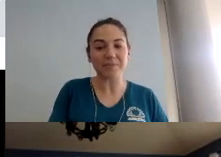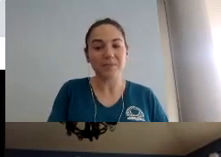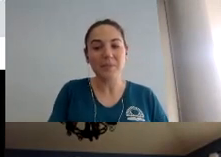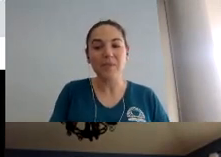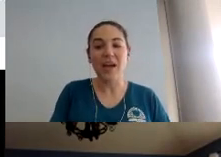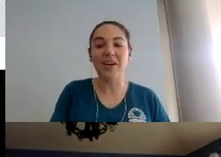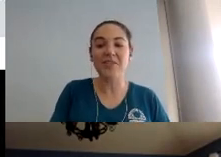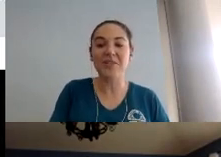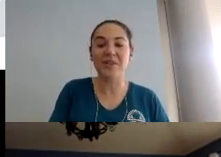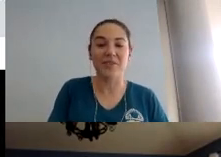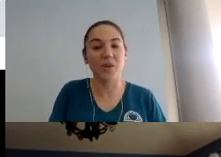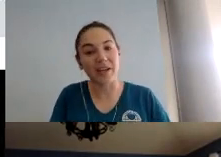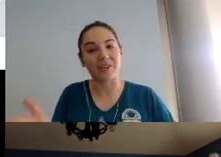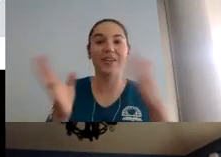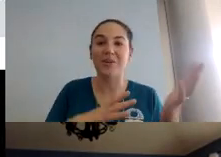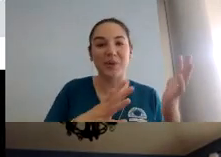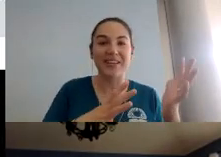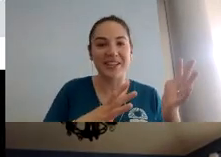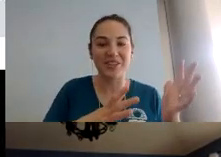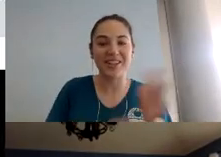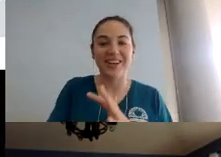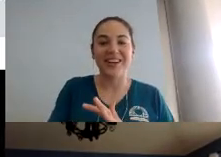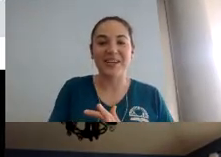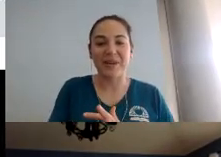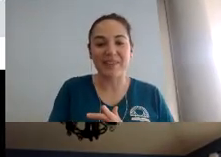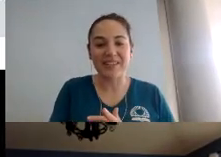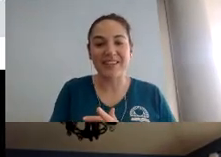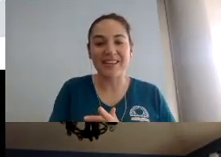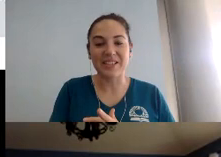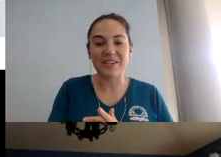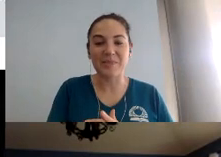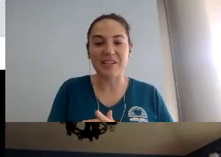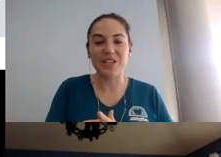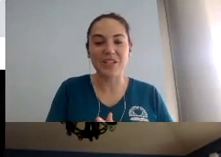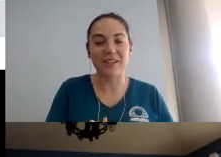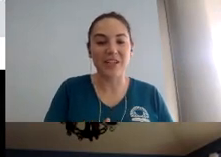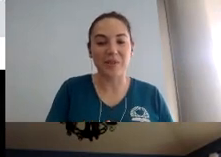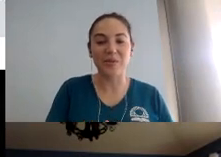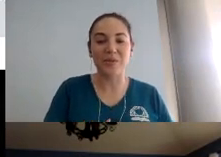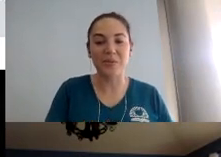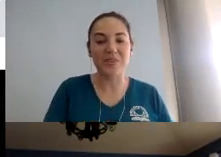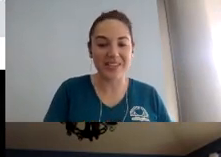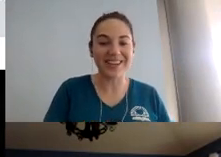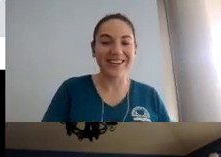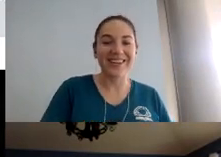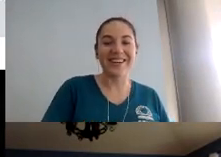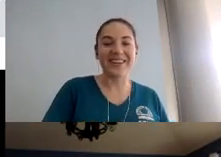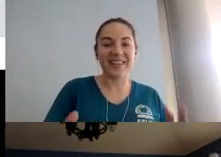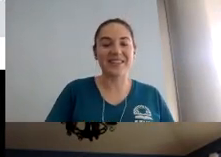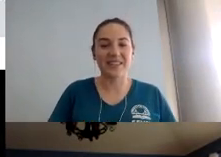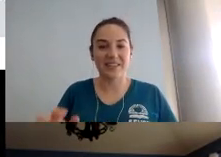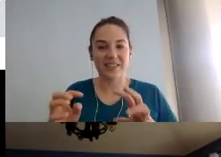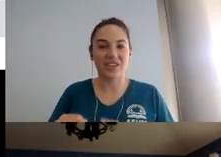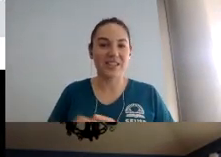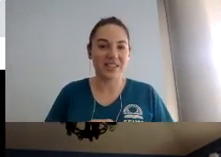out. I also, if you were in my earlier morning session, I've got this linked here. This is my Teaching and Learning with Google Tools deck.